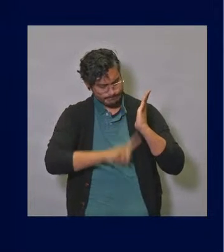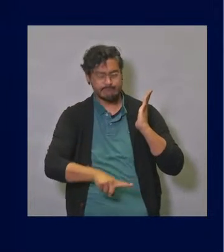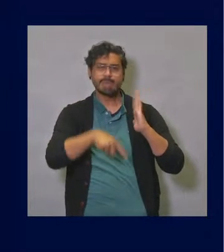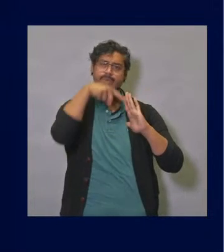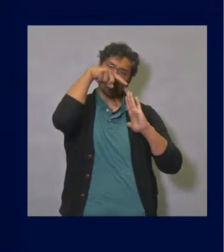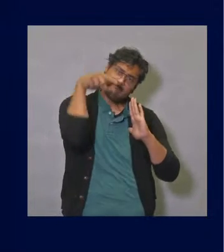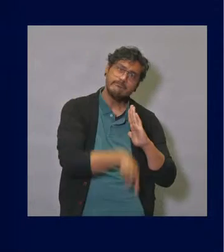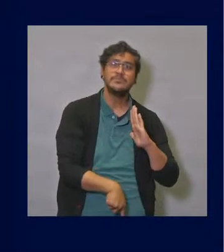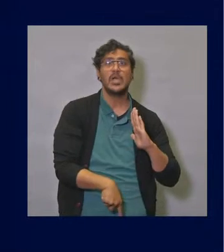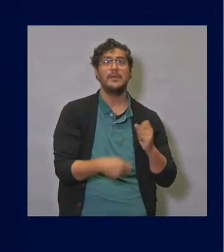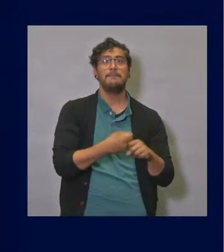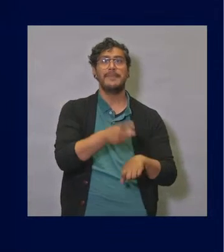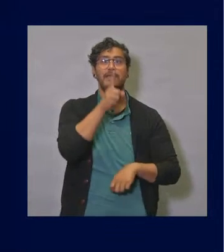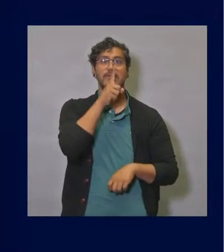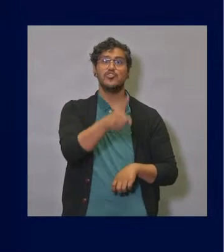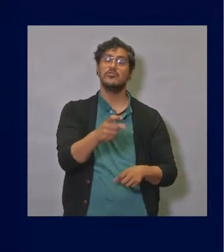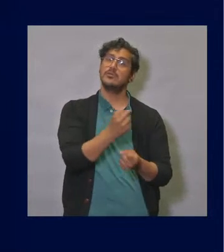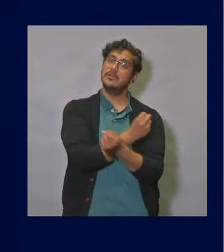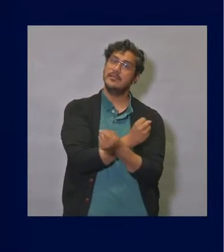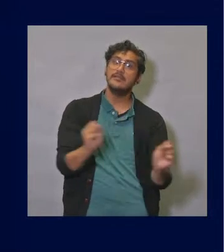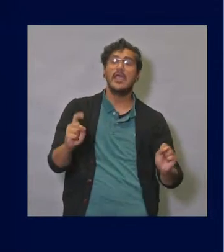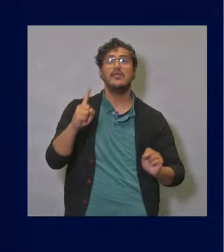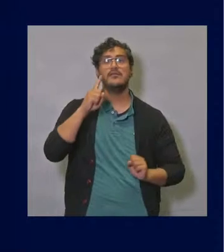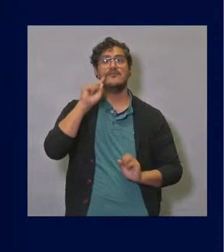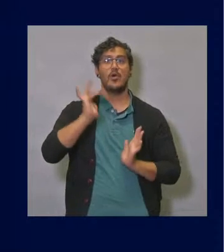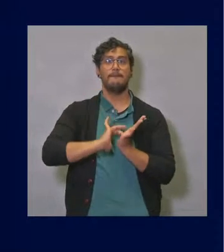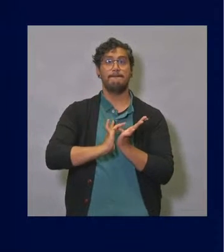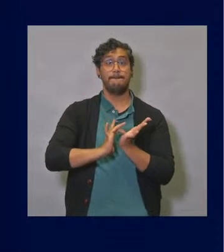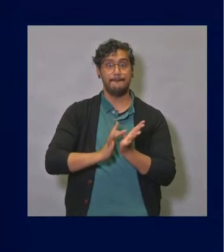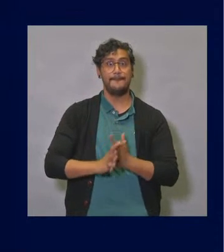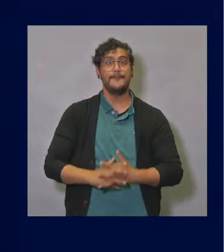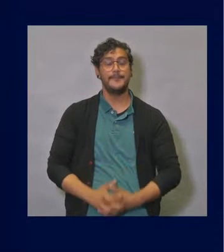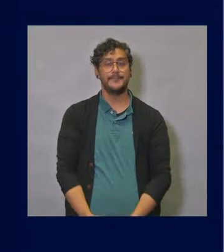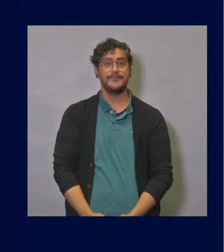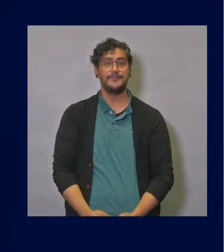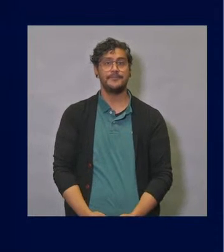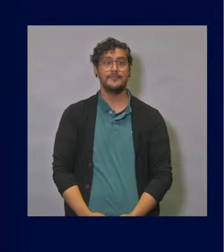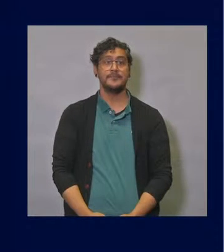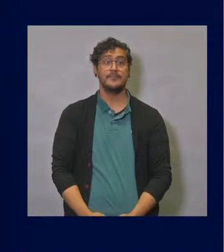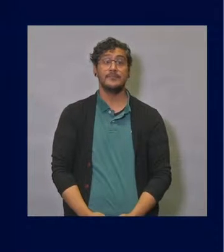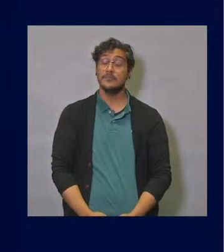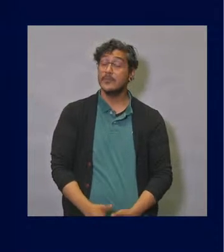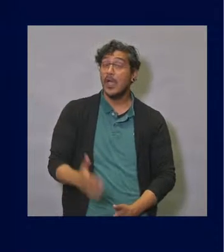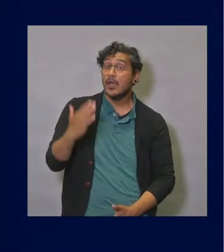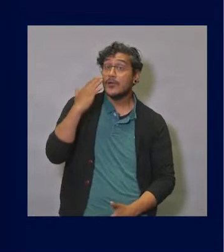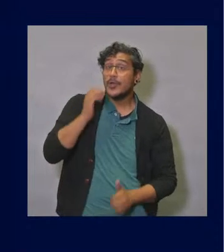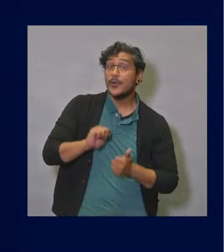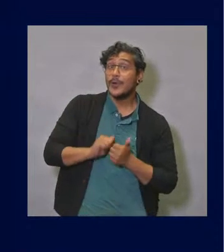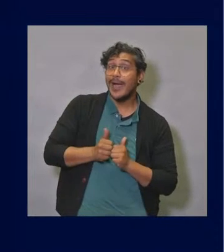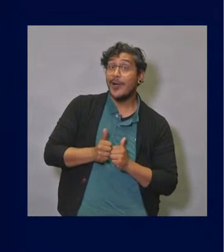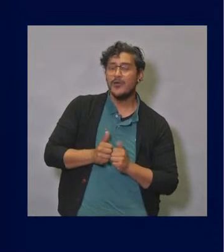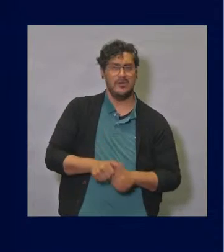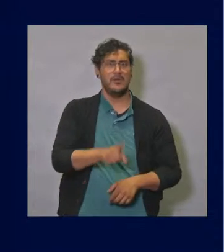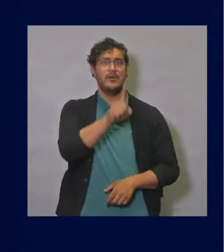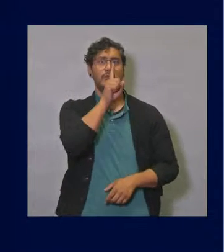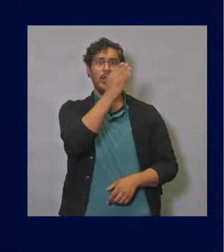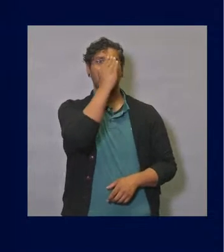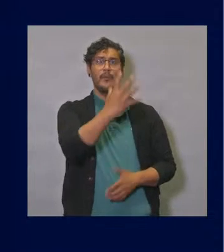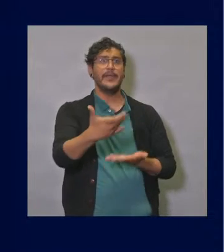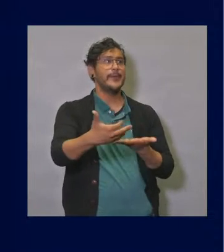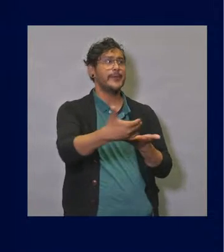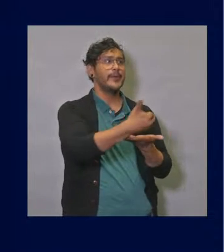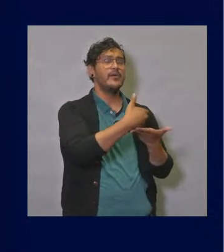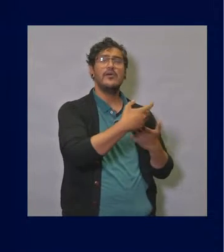standard in assuring the safety of medications and vaccines. We know this because of real-time data collected from the